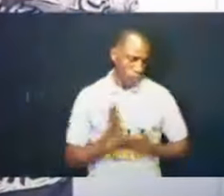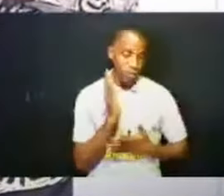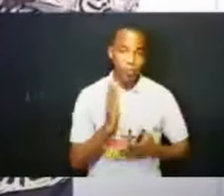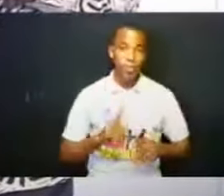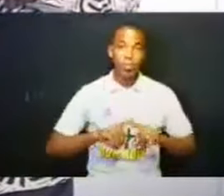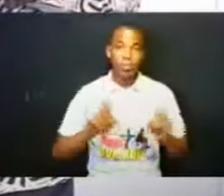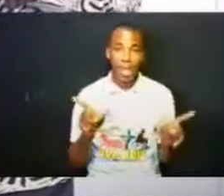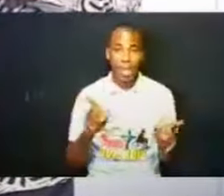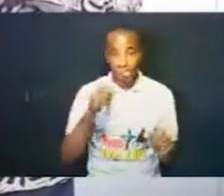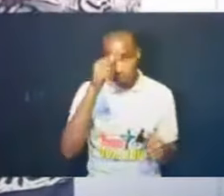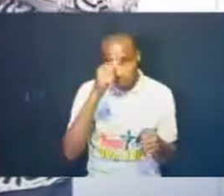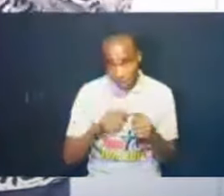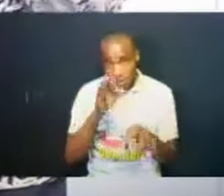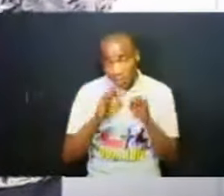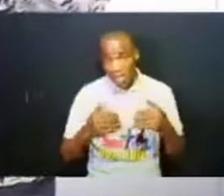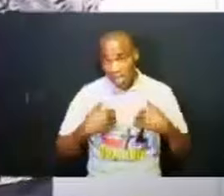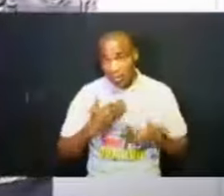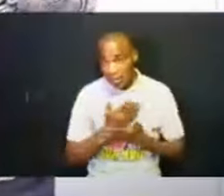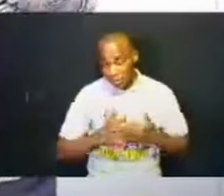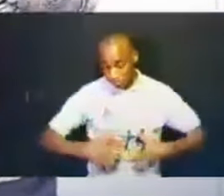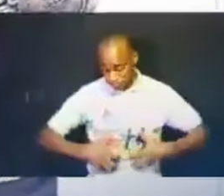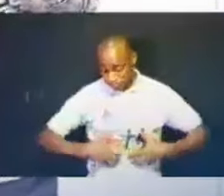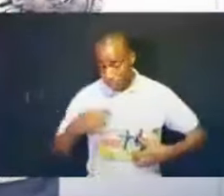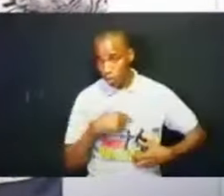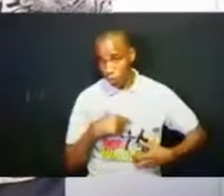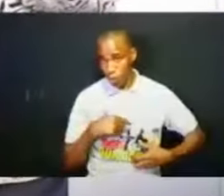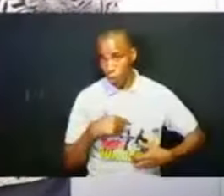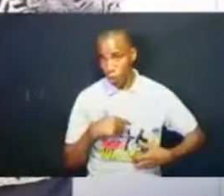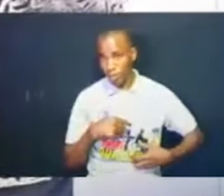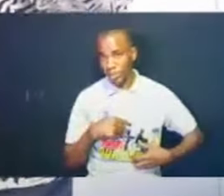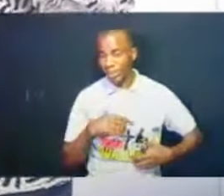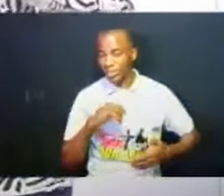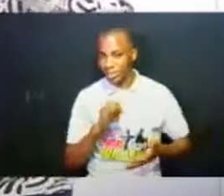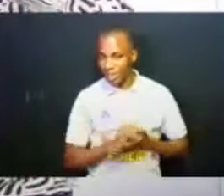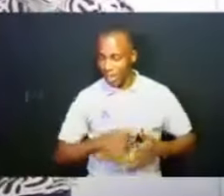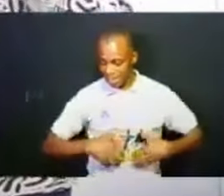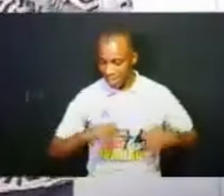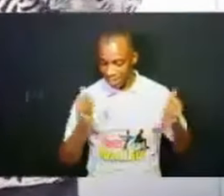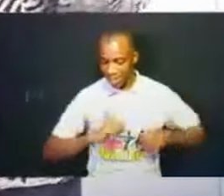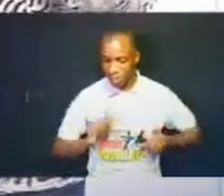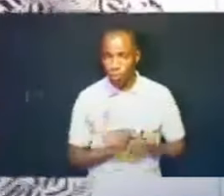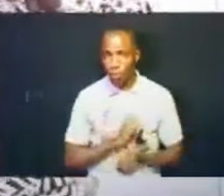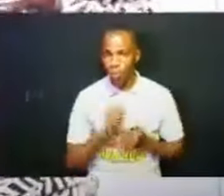of resentment in you, you are sure that you are going to be destroyed by that seed.